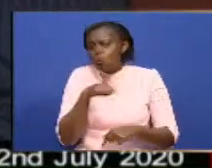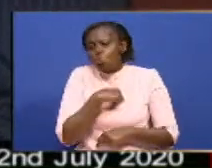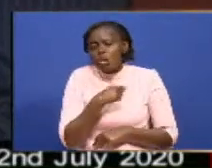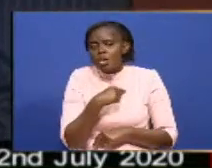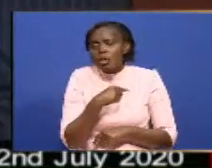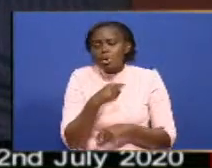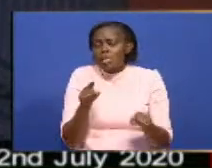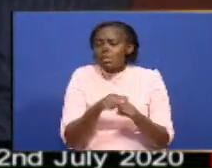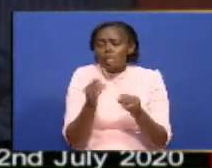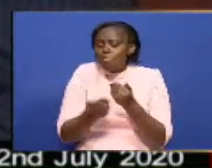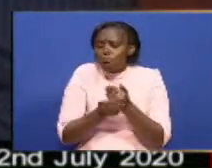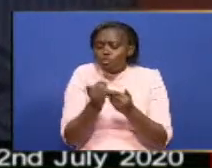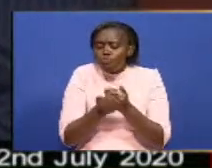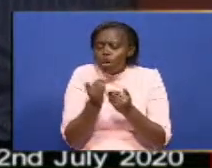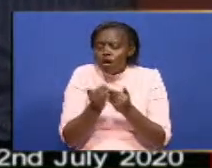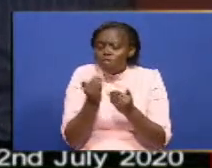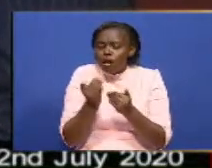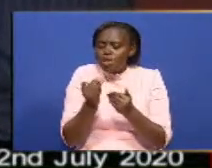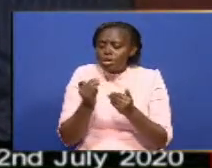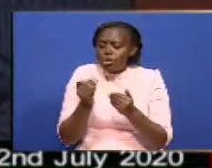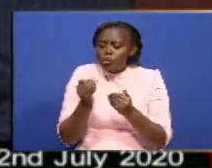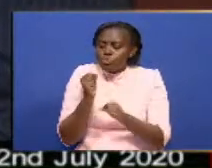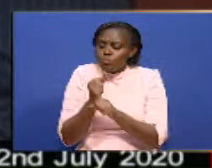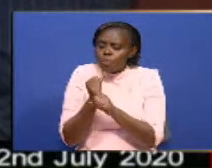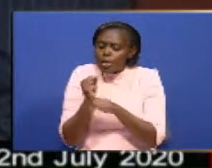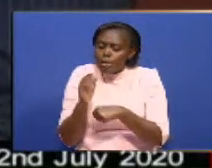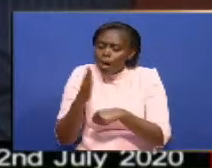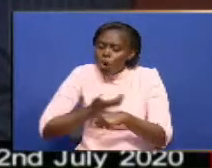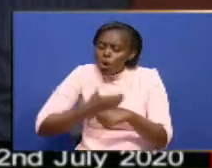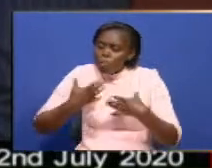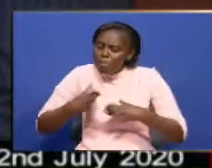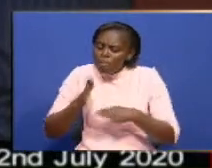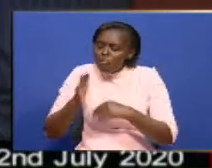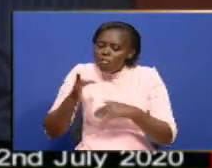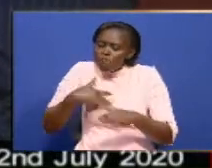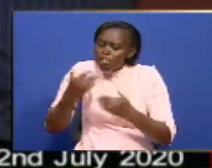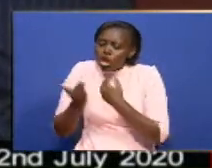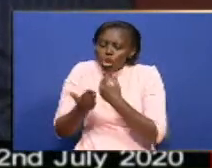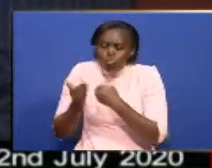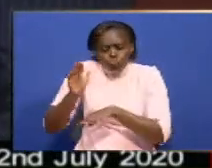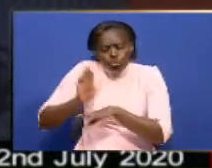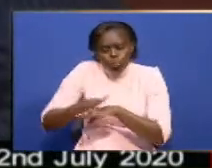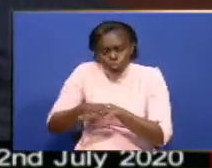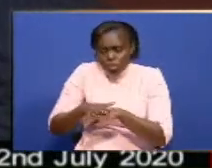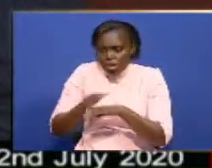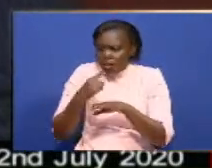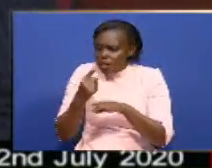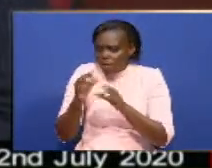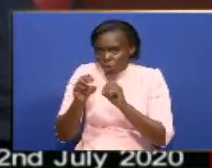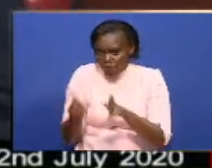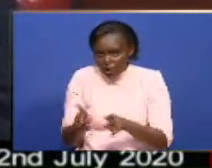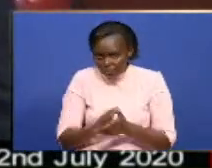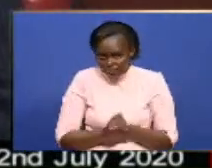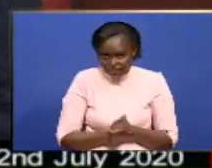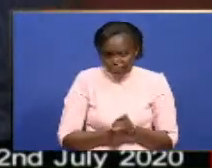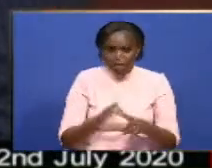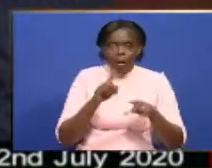to treat their people good and they cannot reciprocate? Madam Speaker, however,